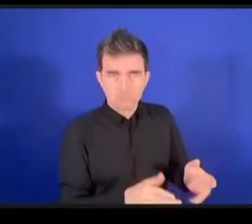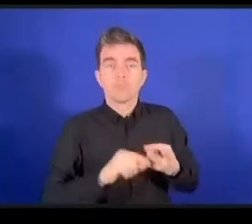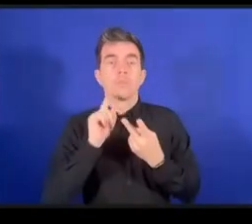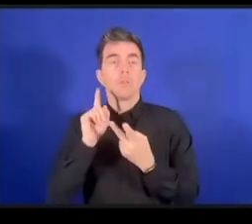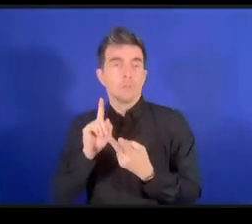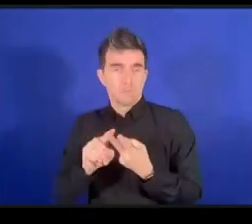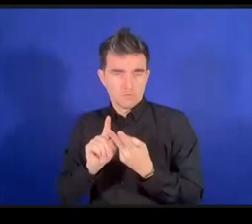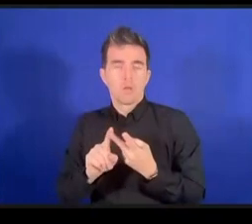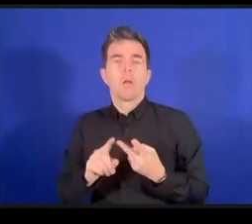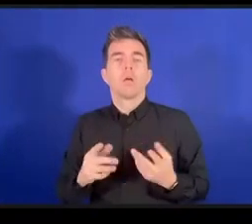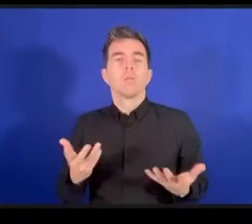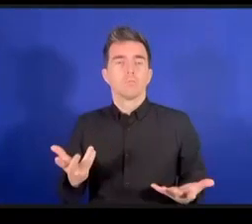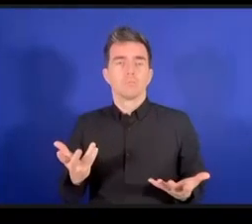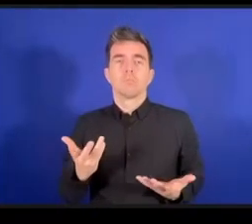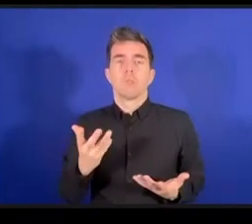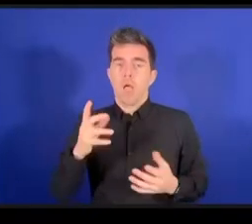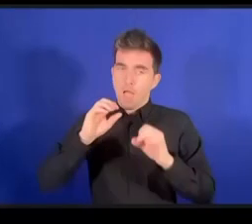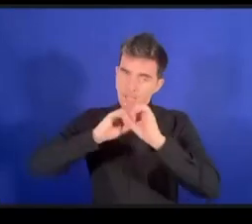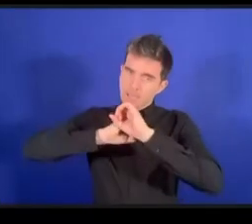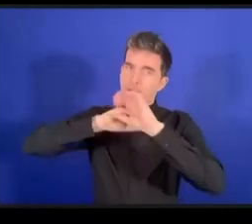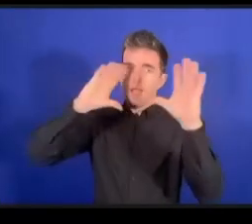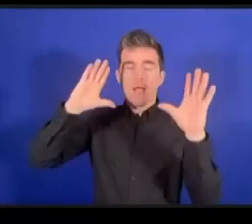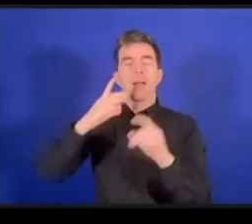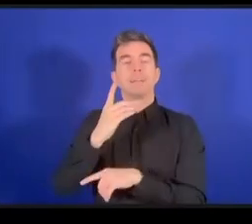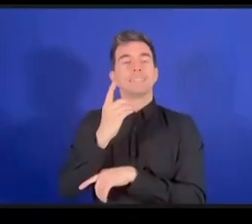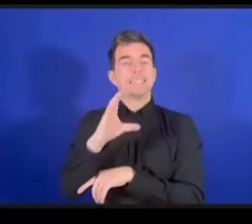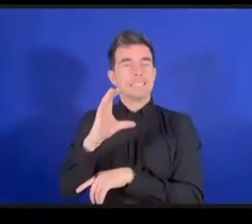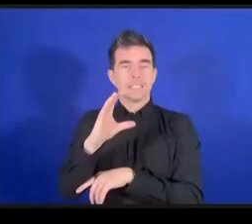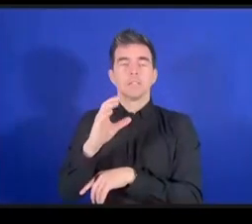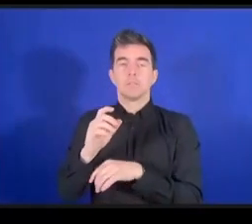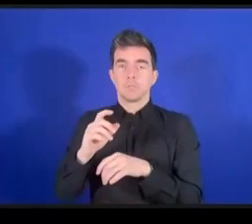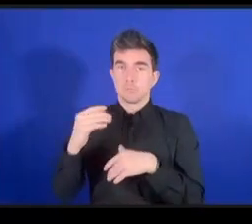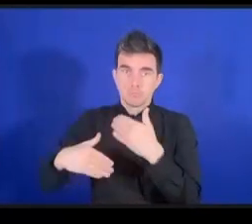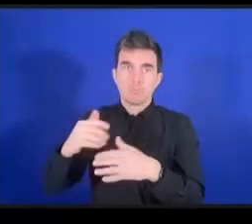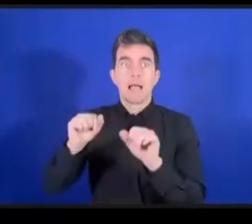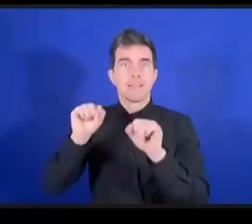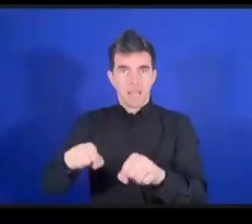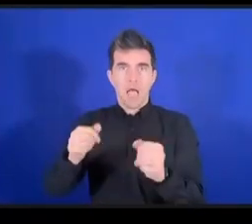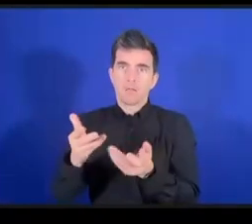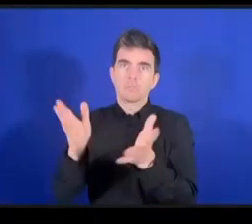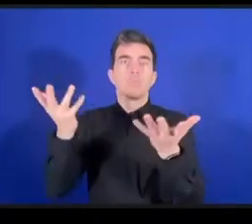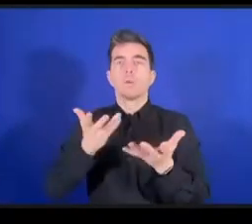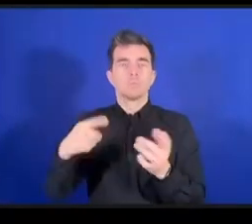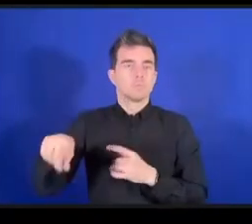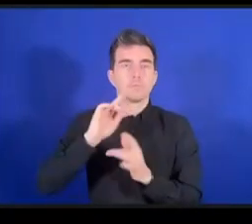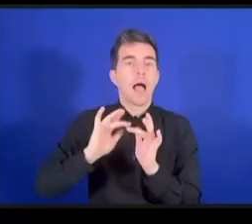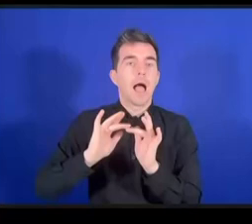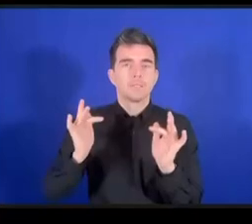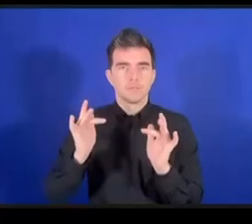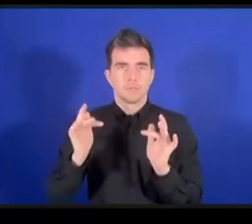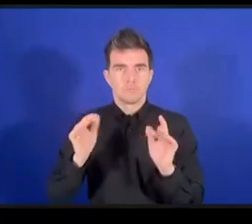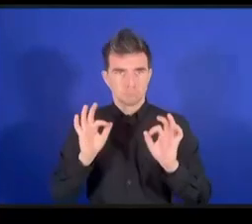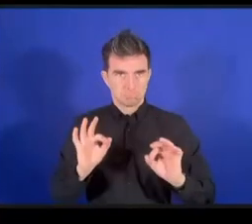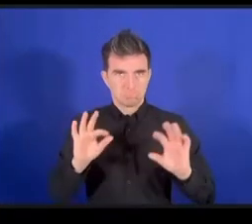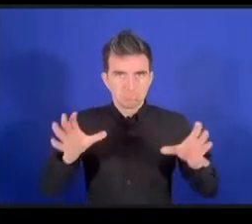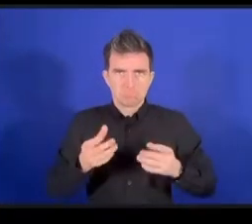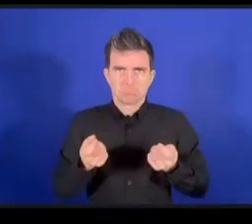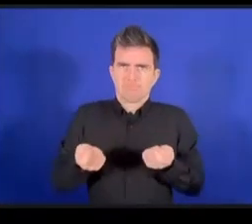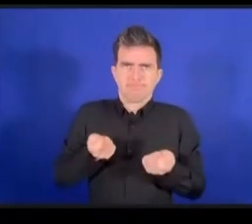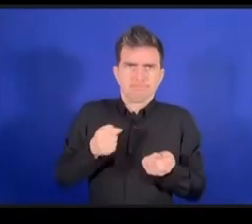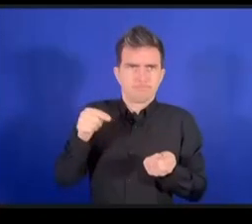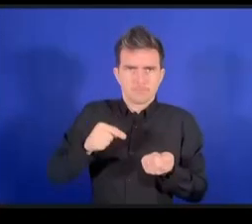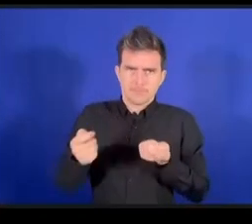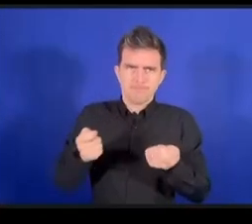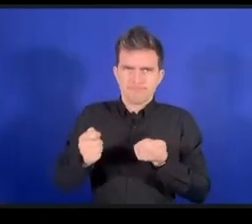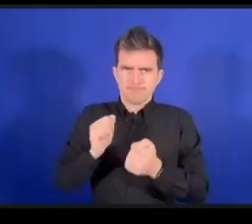reflective practice, by which I mean that it's a space where we need to be looking critically at what's going